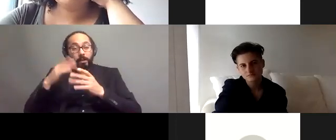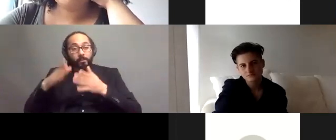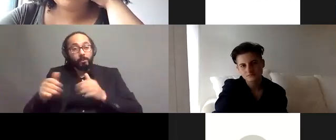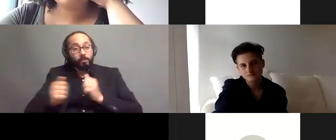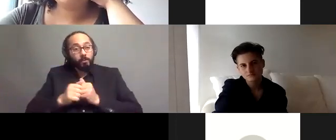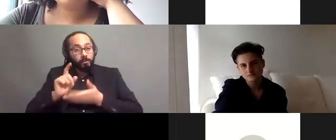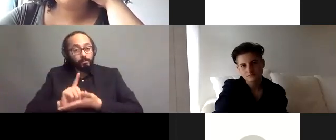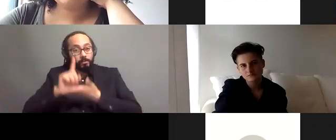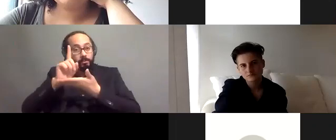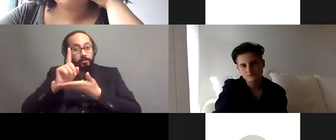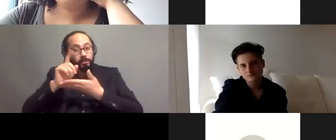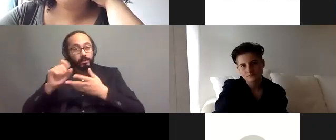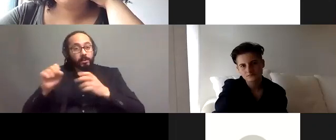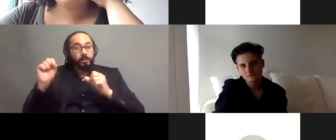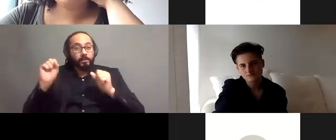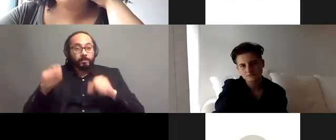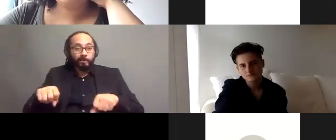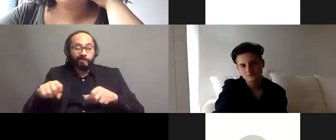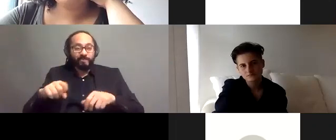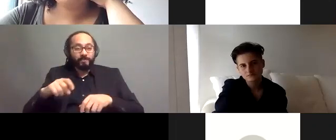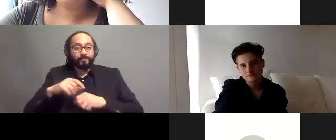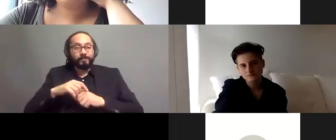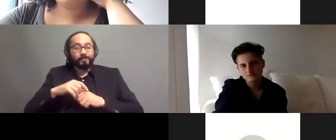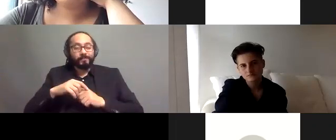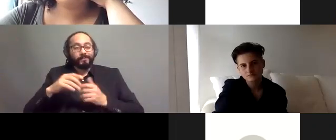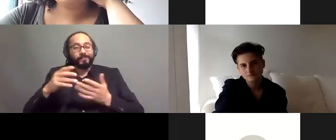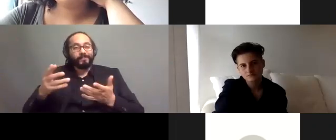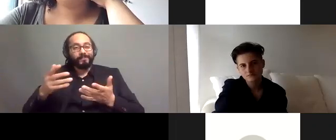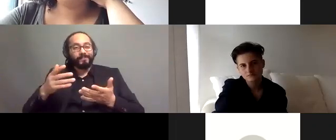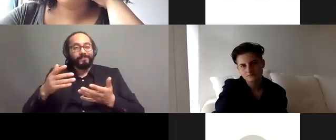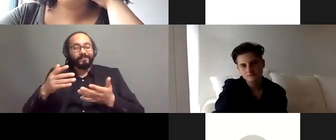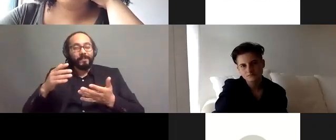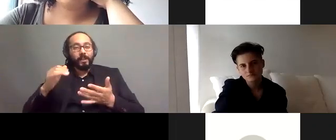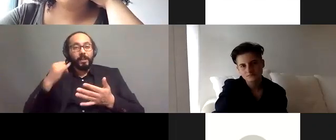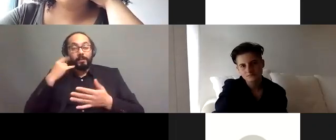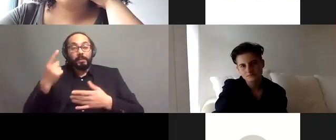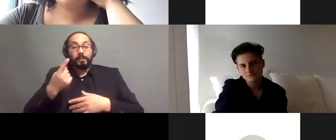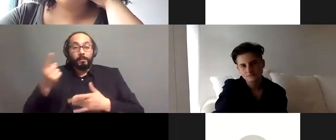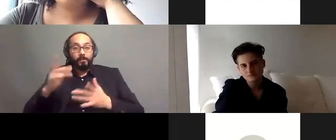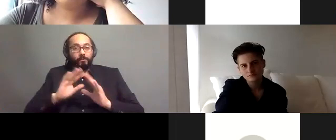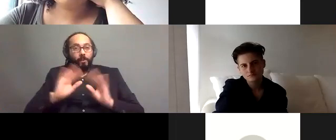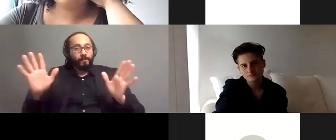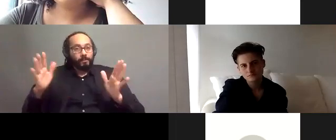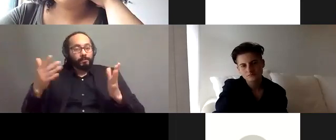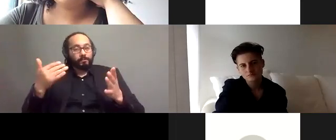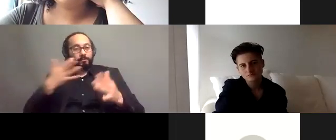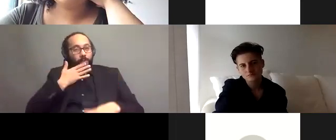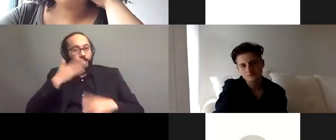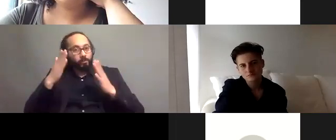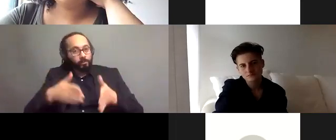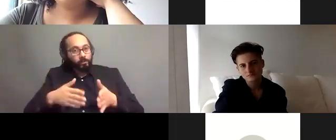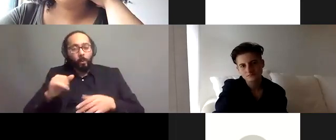to actively, you know, whether you're someone who is a visible minority or not,